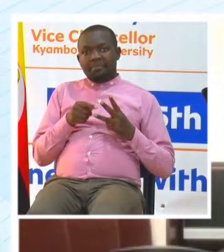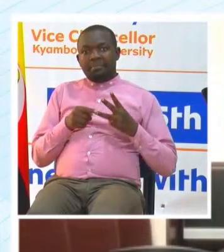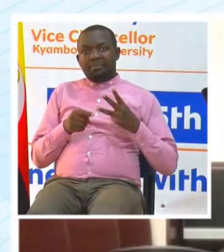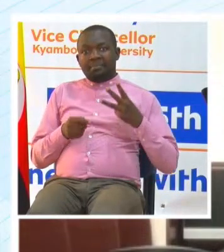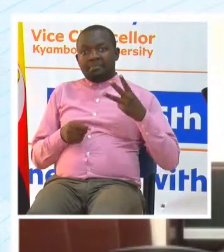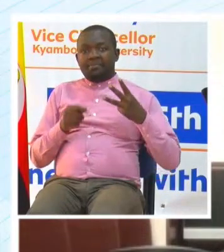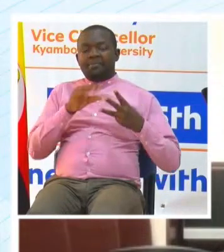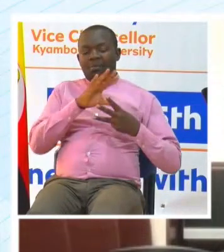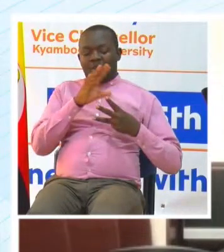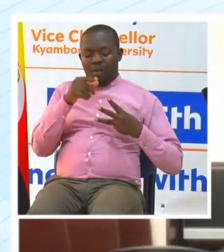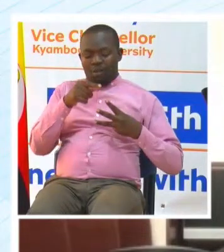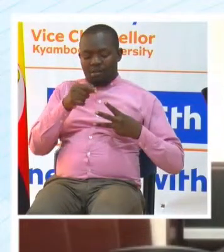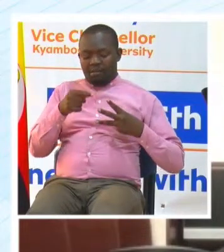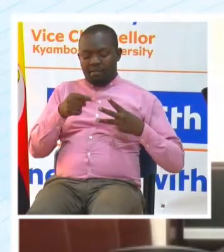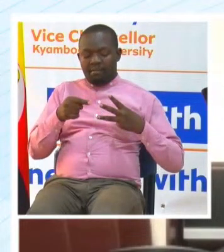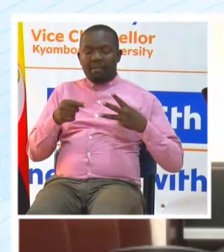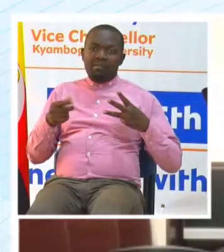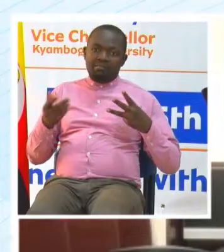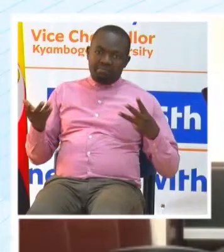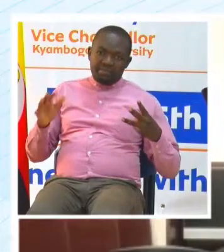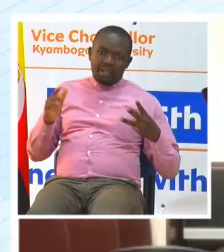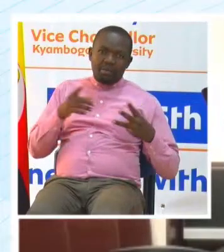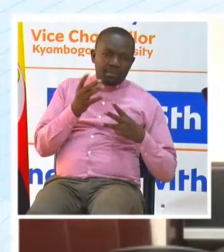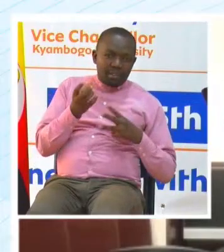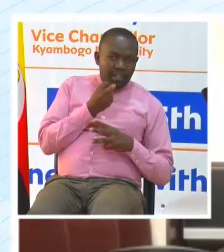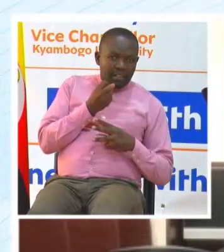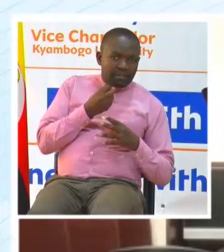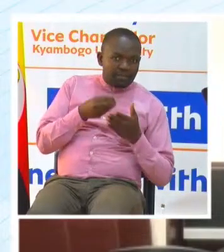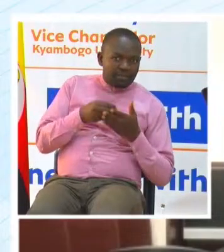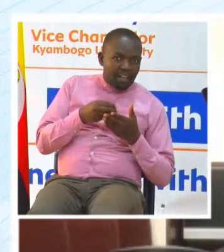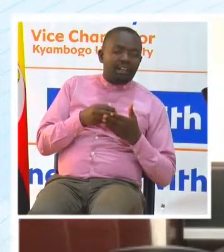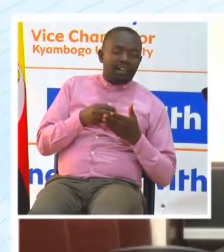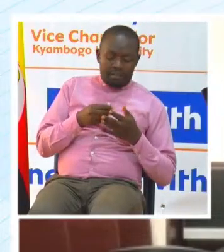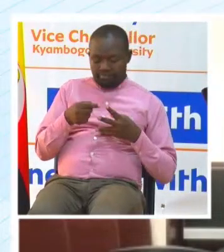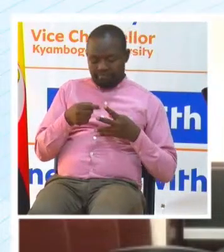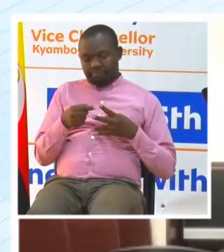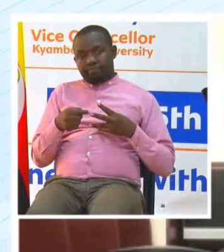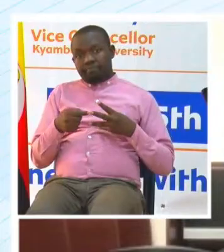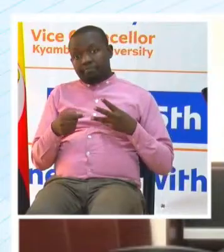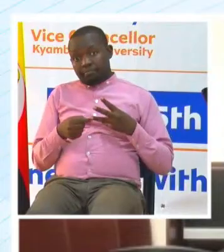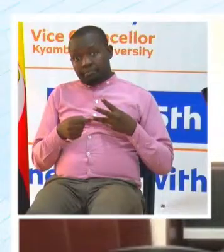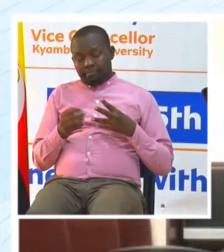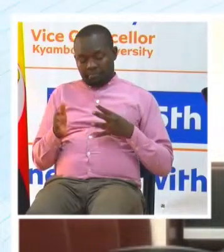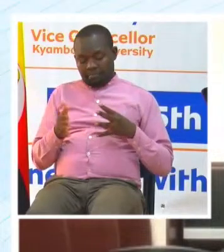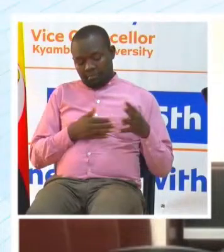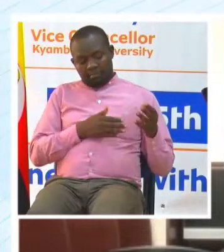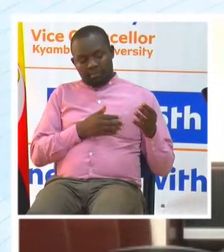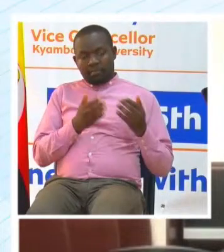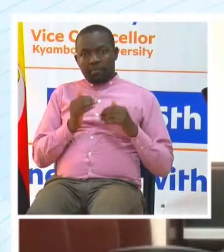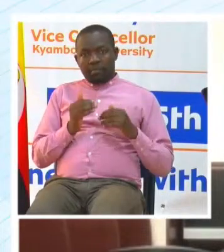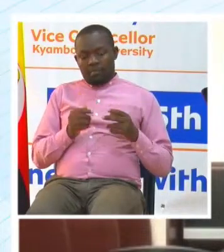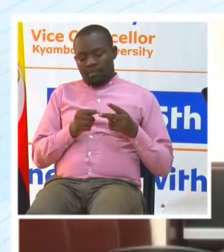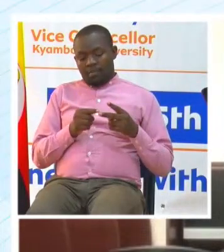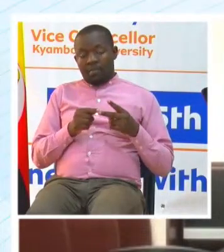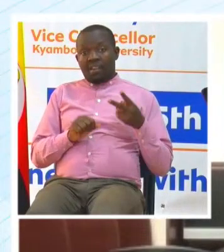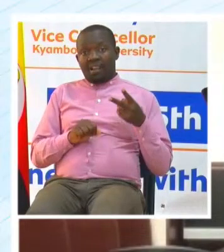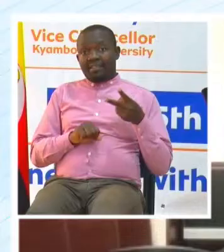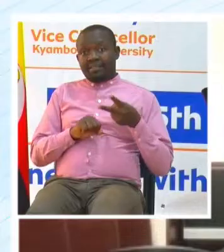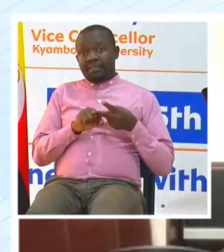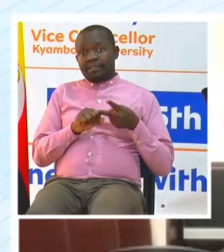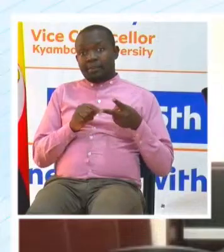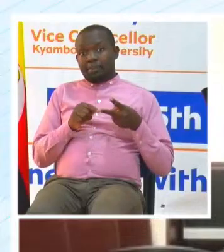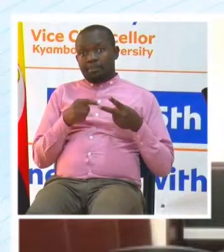those are options for getting your funding sorted. Also, the assistantship. Right now, I am on